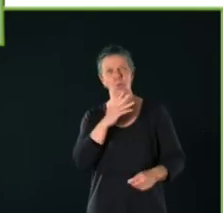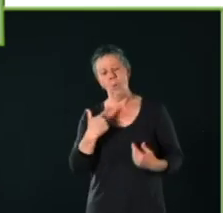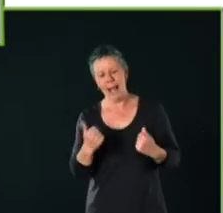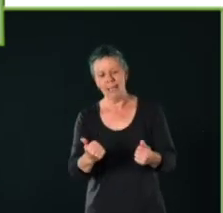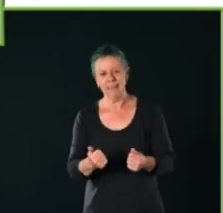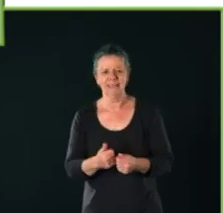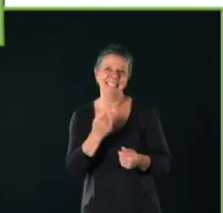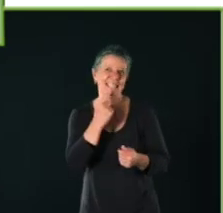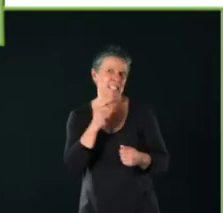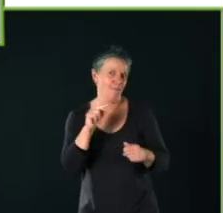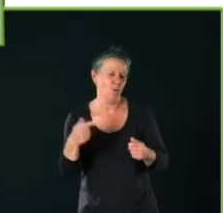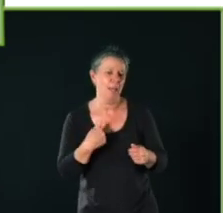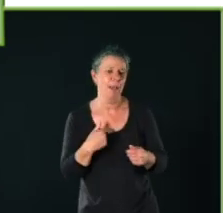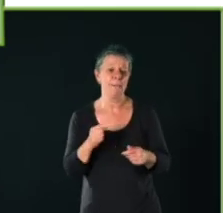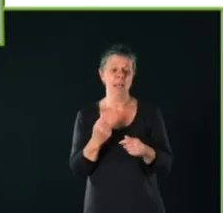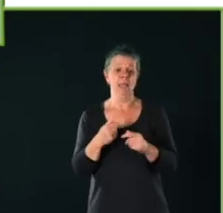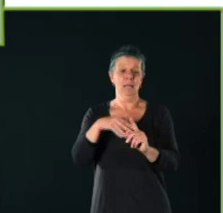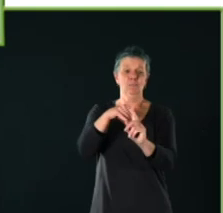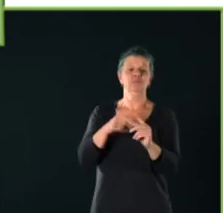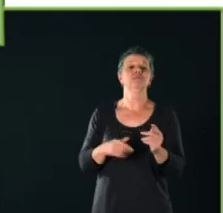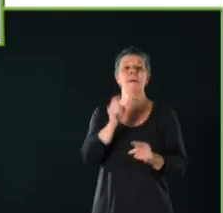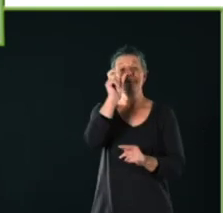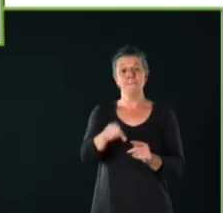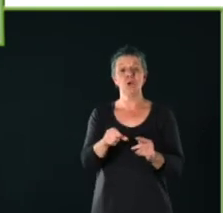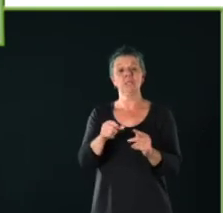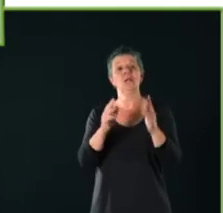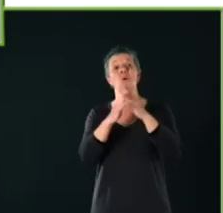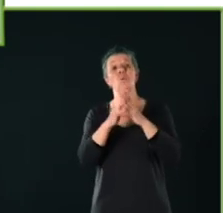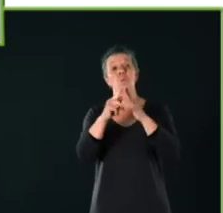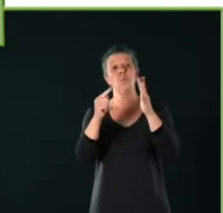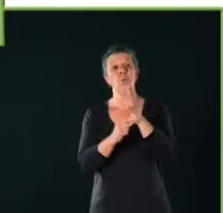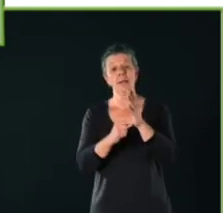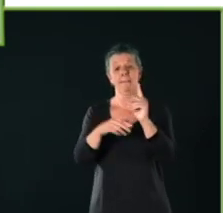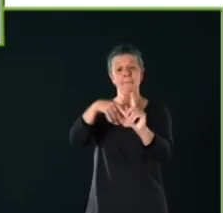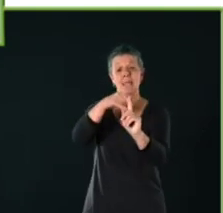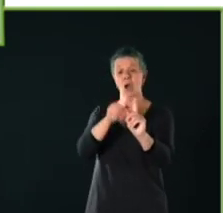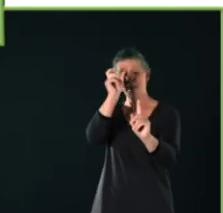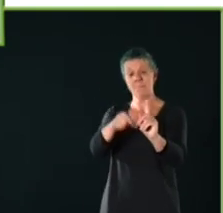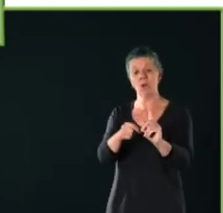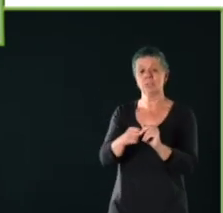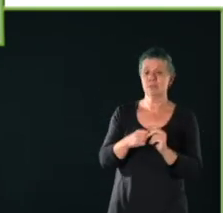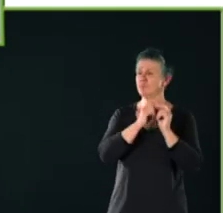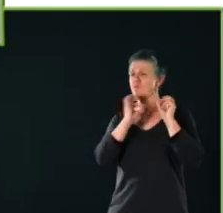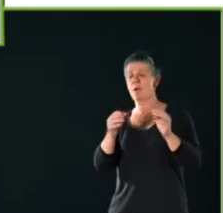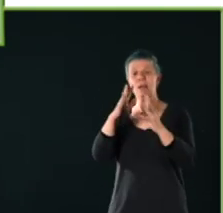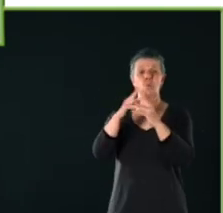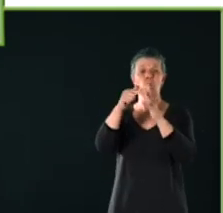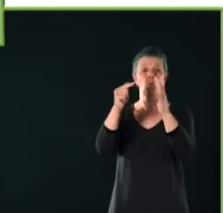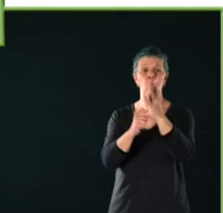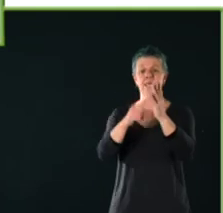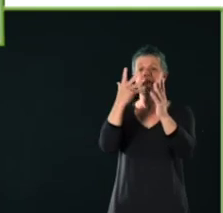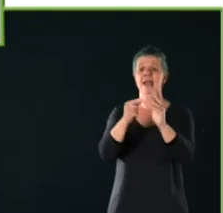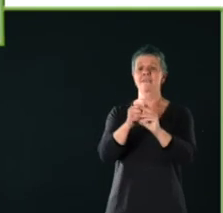of us. But behind every great wit, they say, is true intelligence. Now, I never said that, but I have to agree with